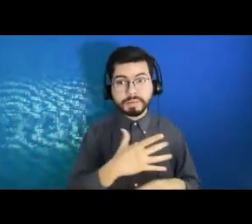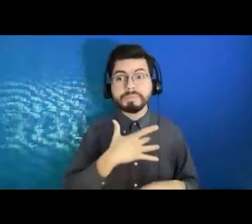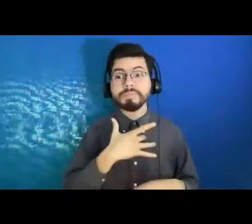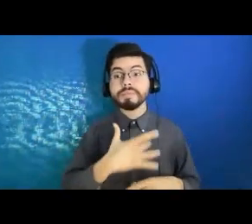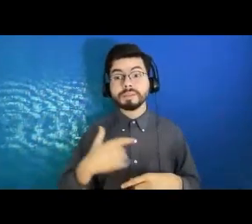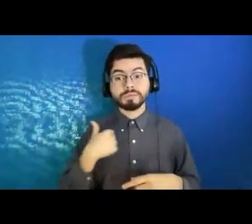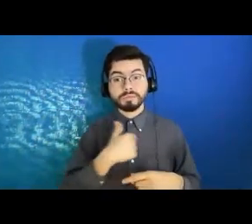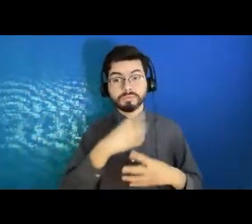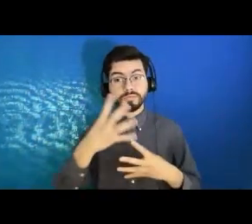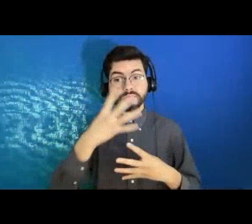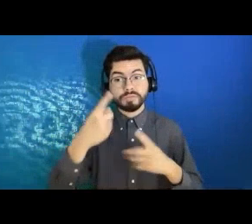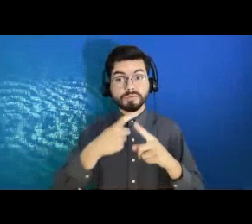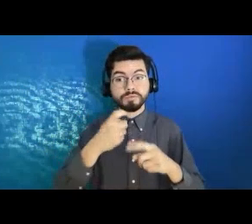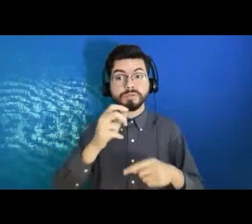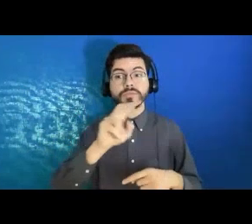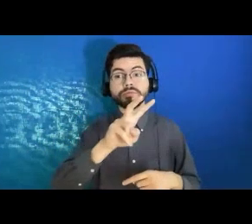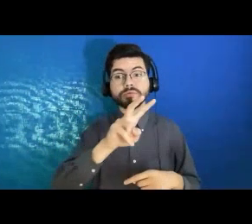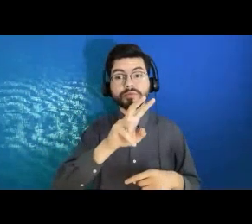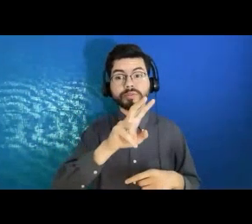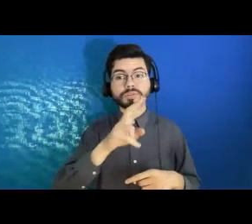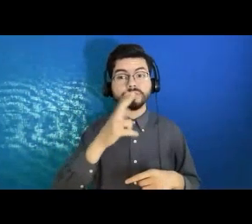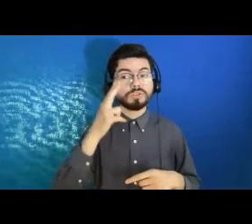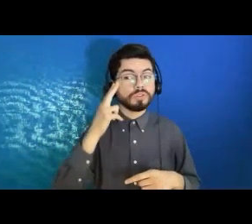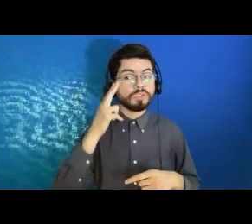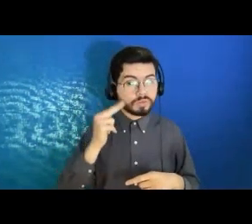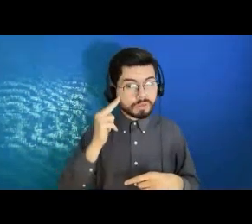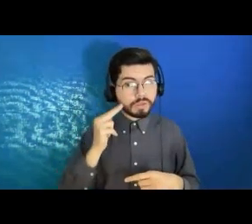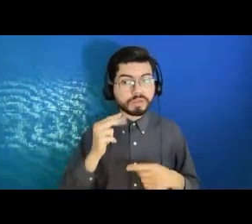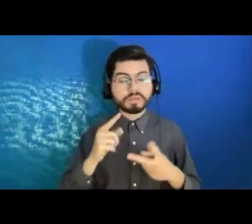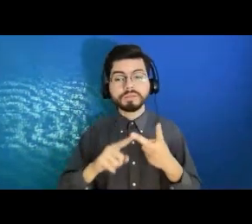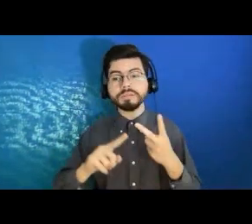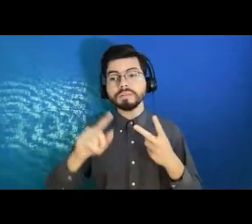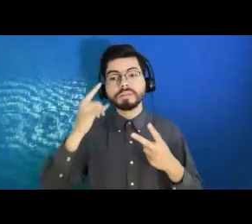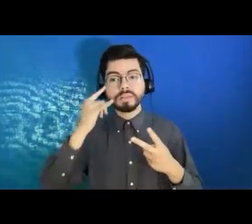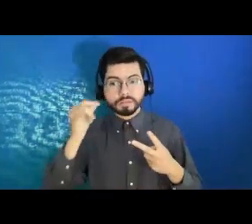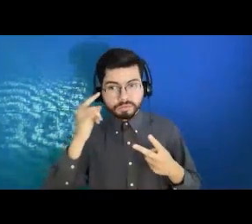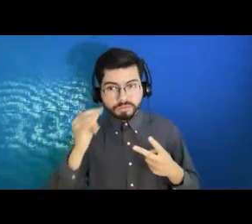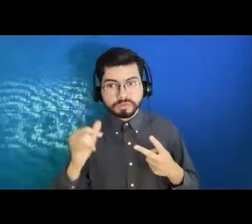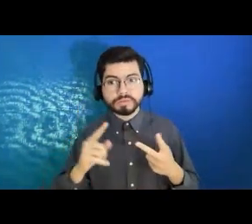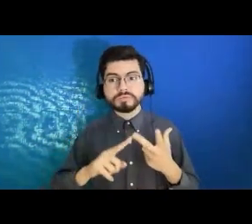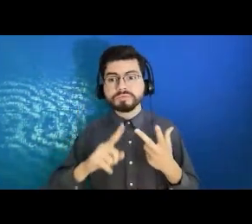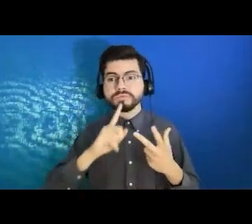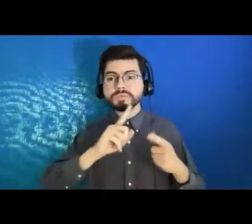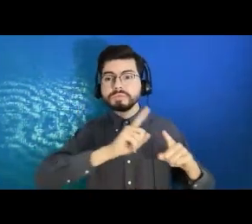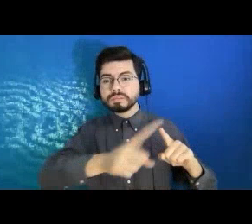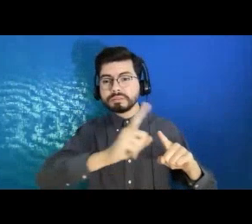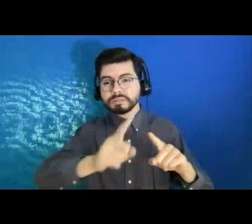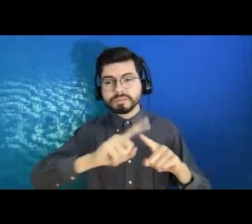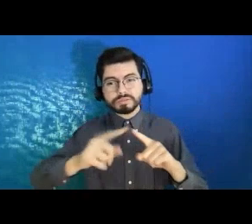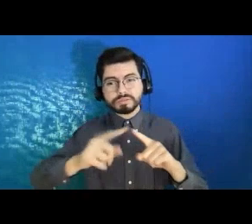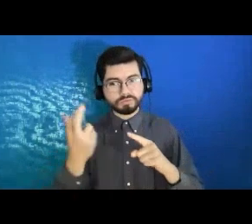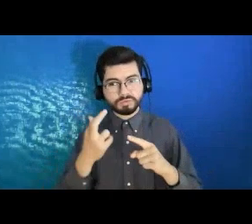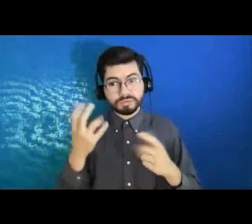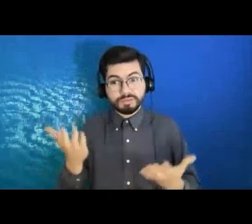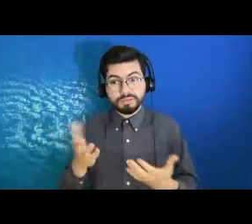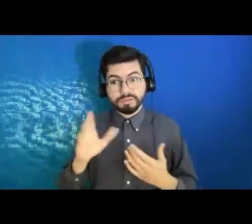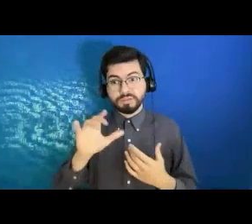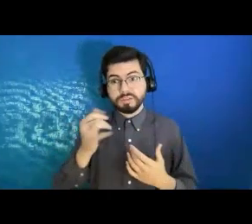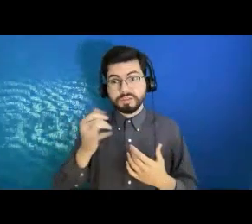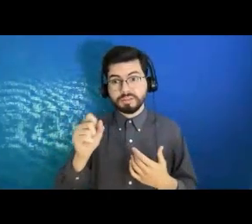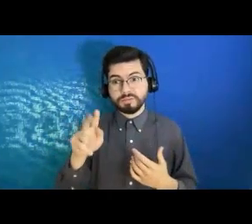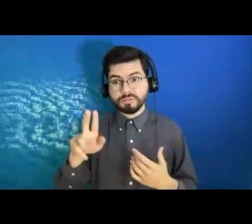Utah, Southern California. Lots of reasons we could be smoky in Yellowstone without actually having any